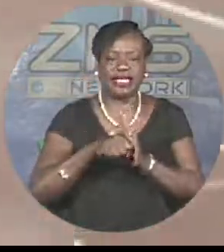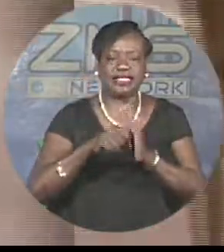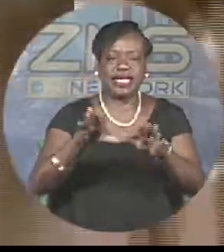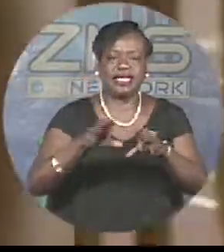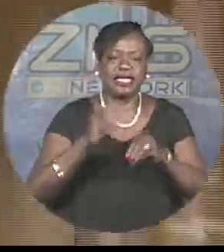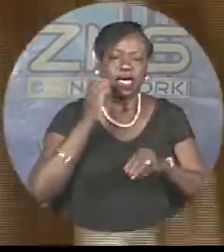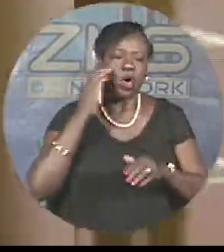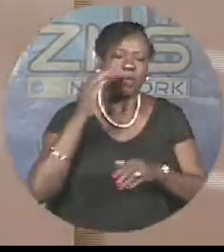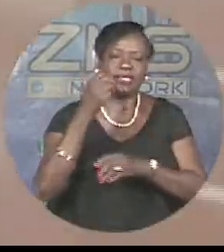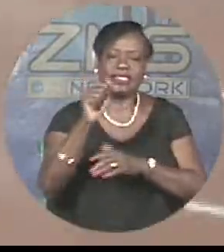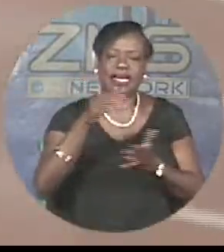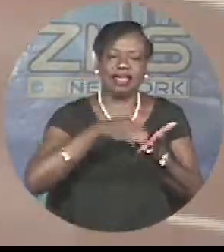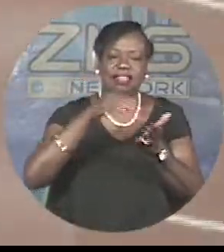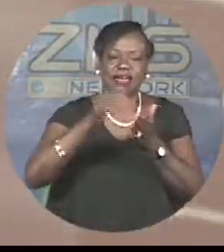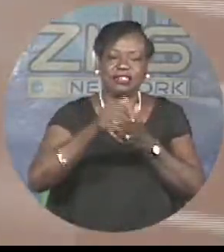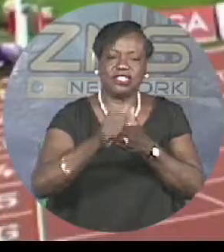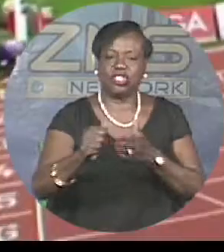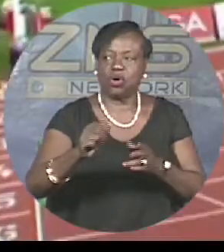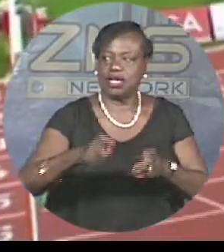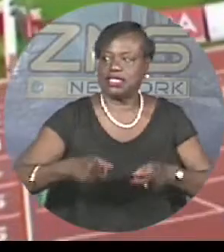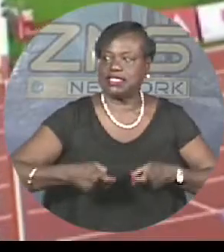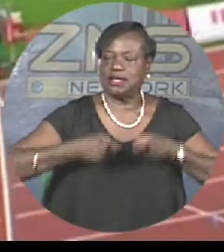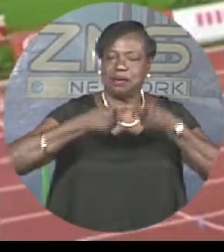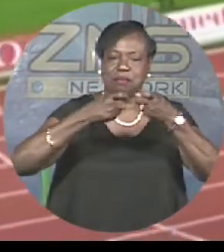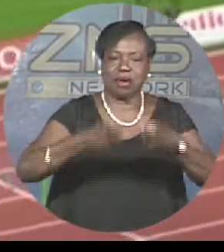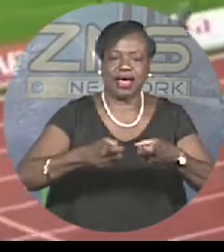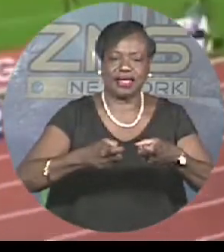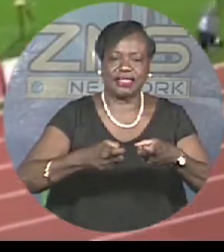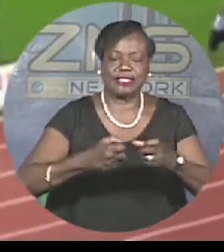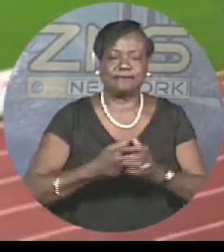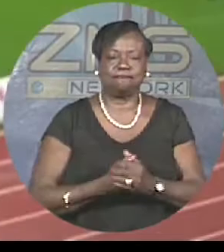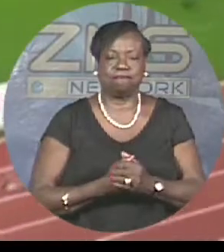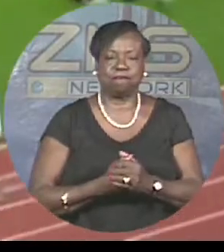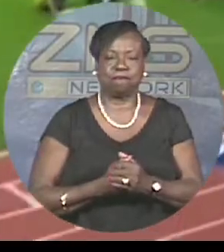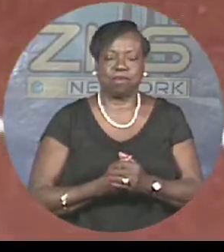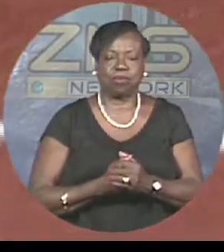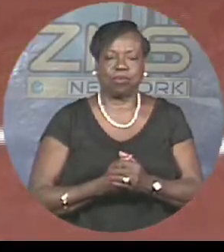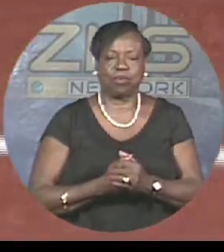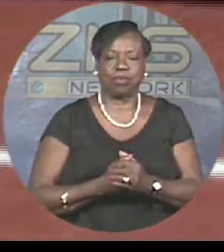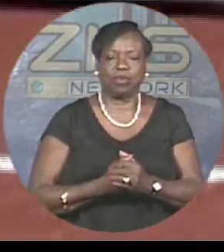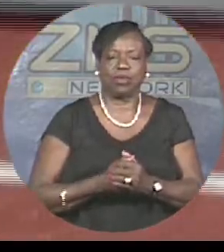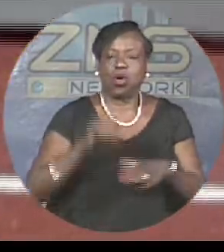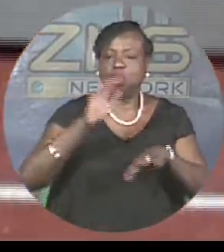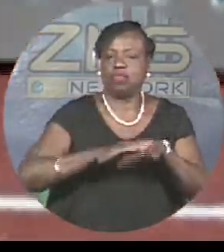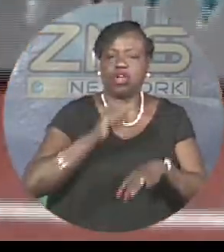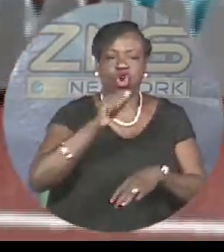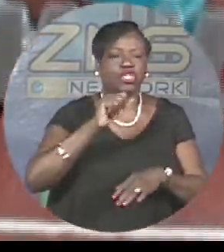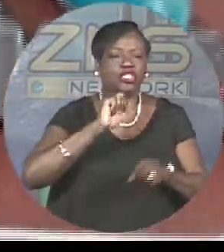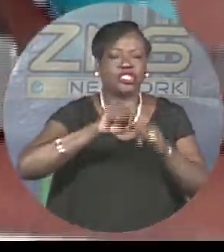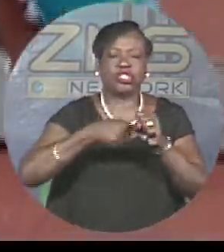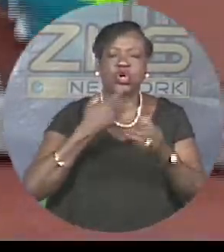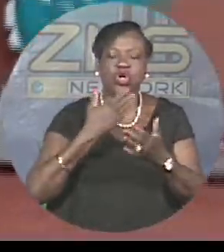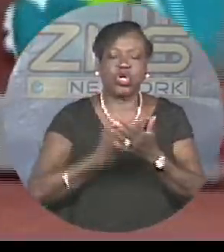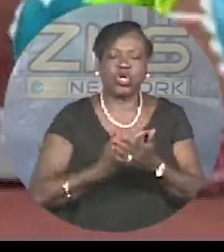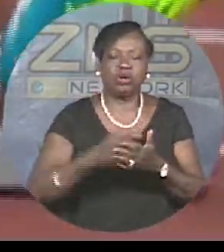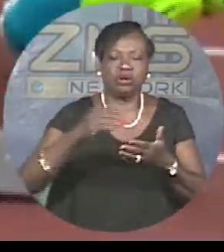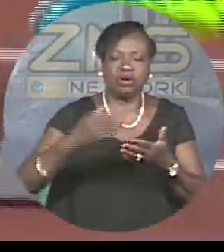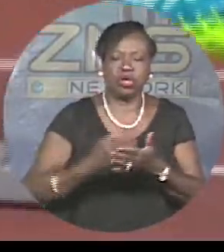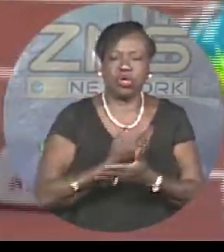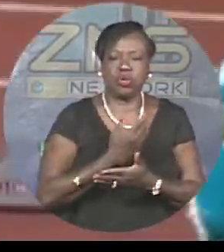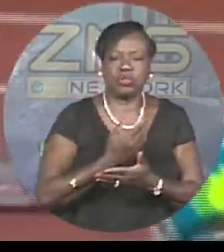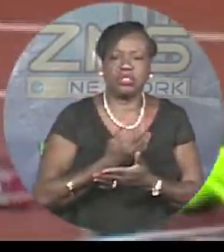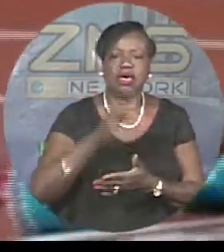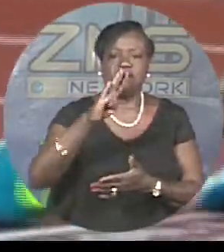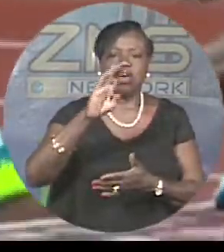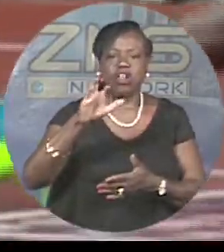a $10,000 prize. Sticking with our weekly recap, on to the not-so-good news. Miller-Wiebo's counterpart,